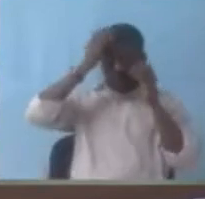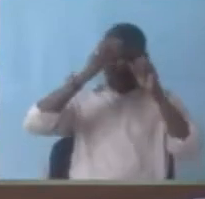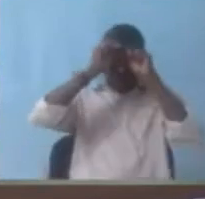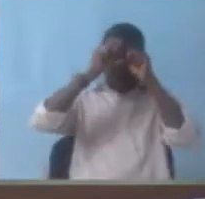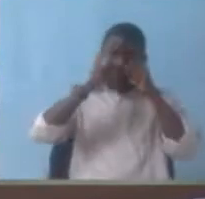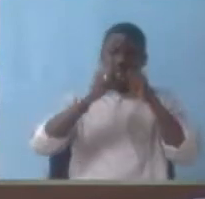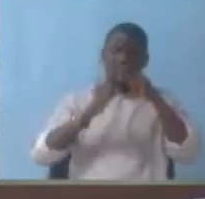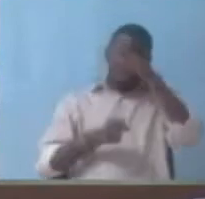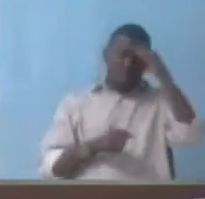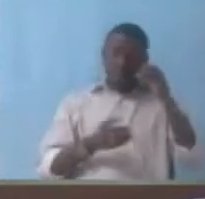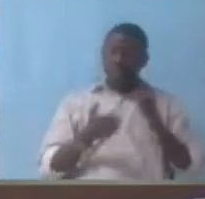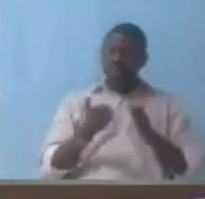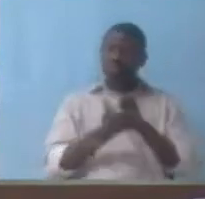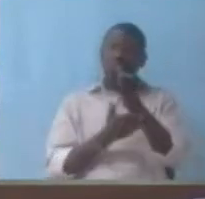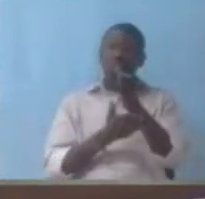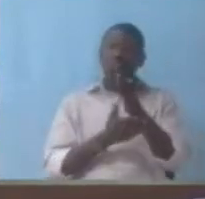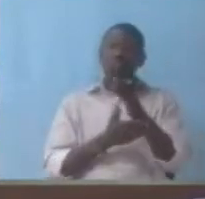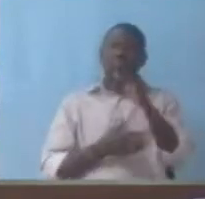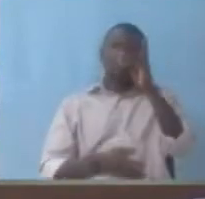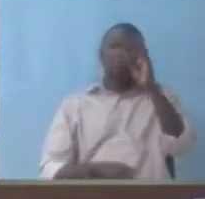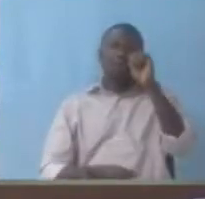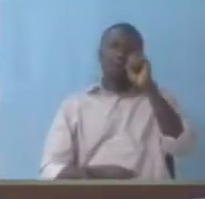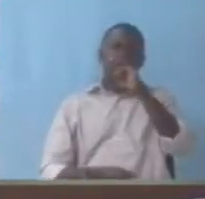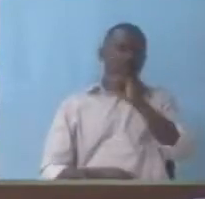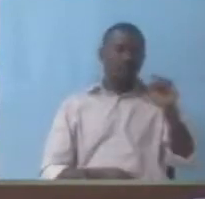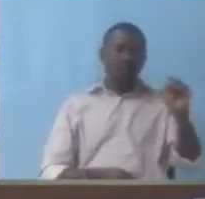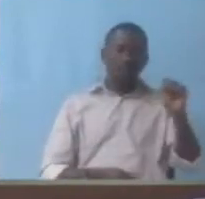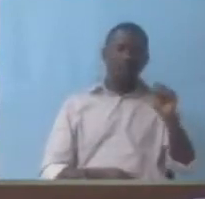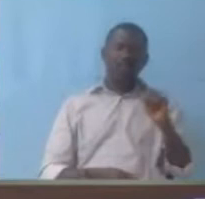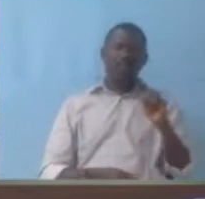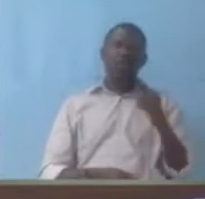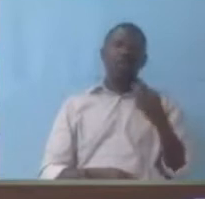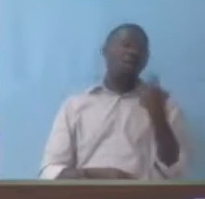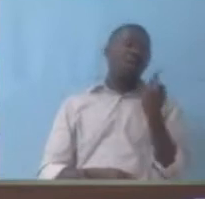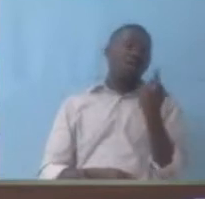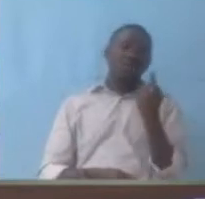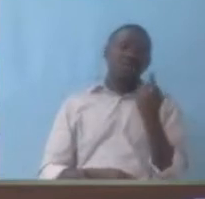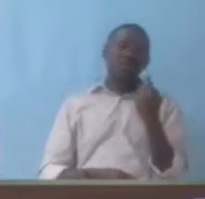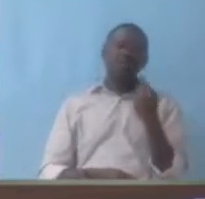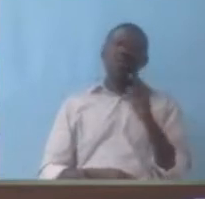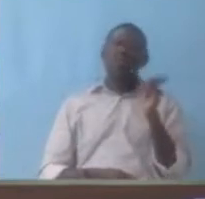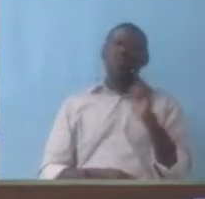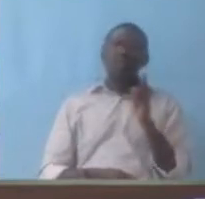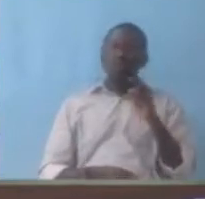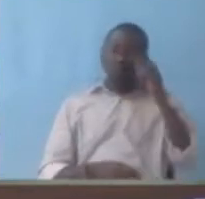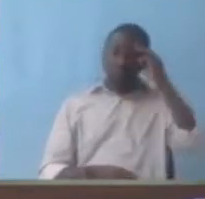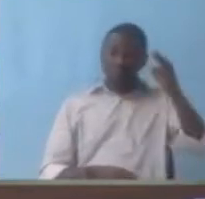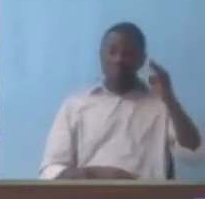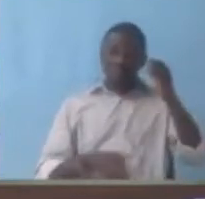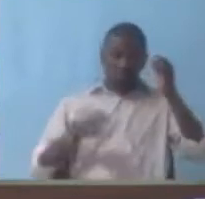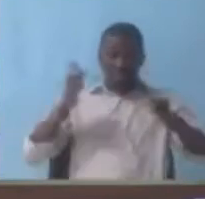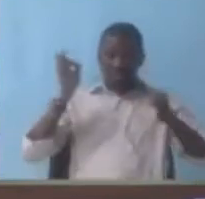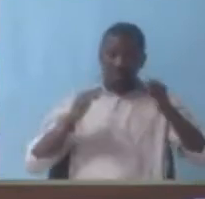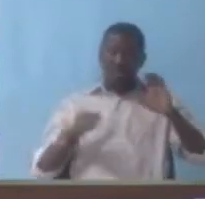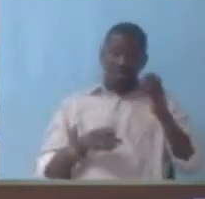of Justice could do was to draft the decree for them. Minister Bunda me marta kitu nintilima la ulu kame nkeno drong wole